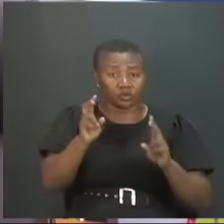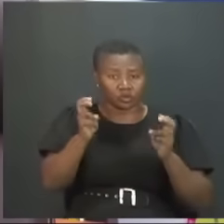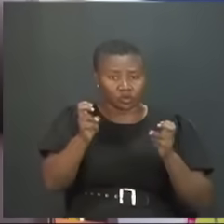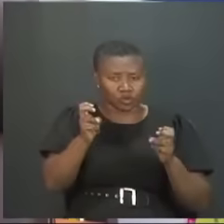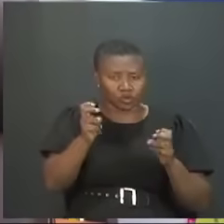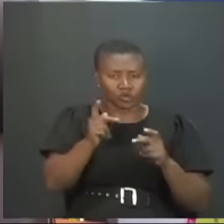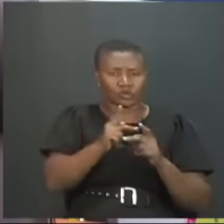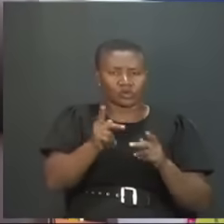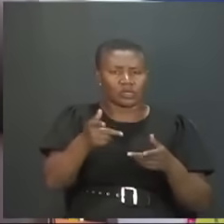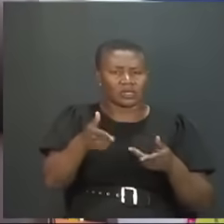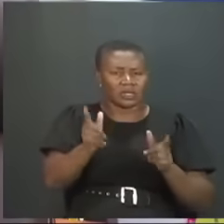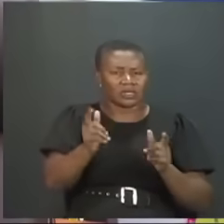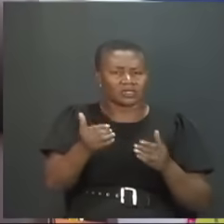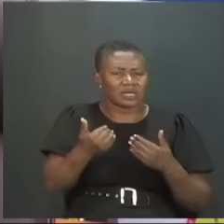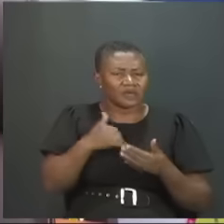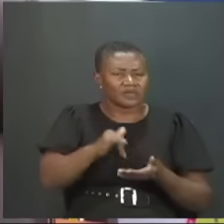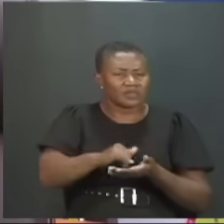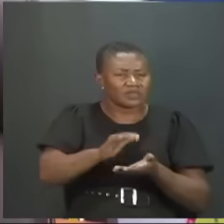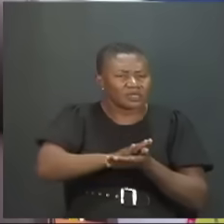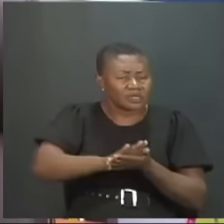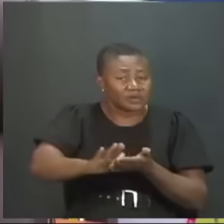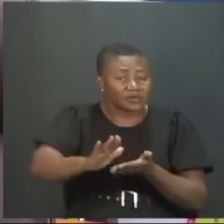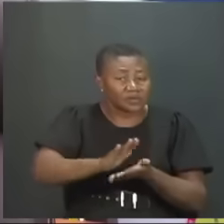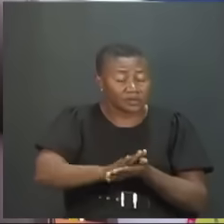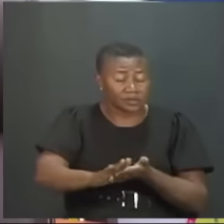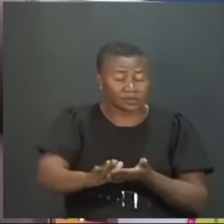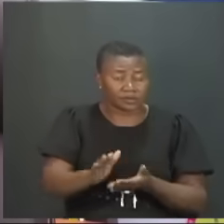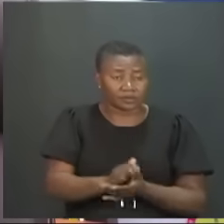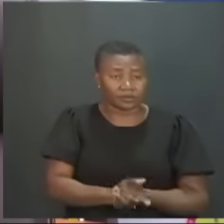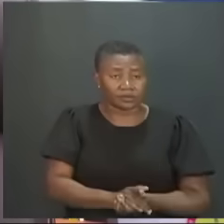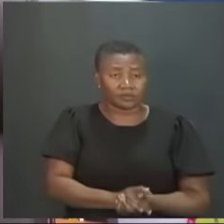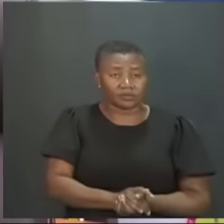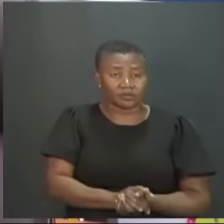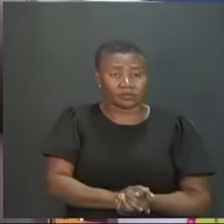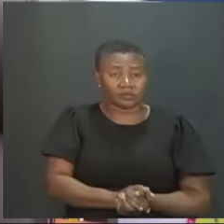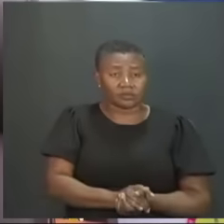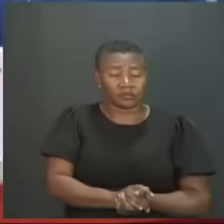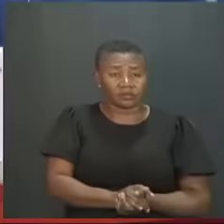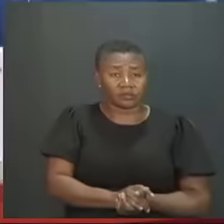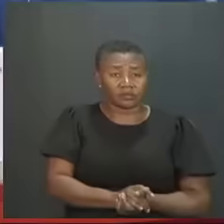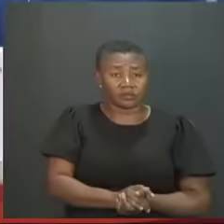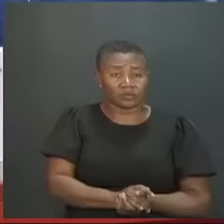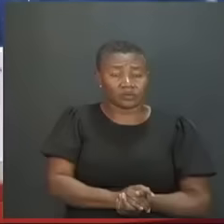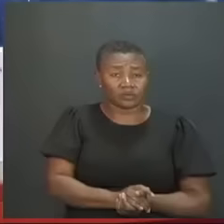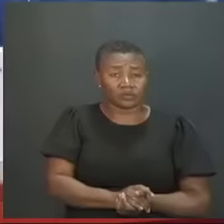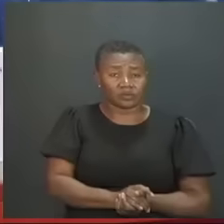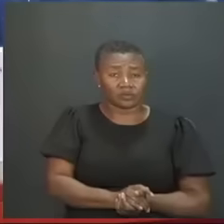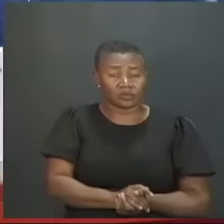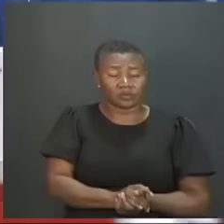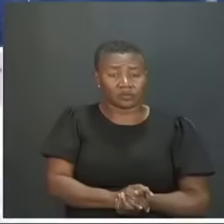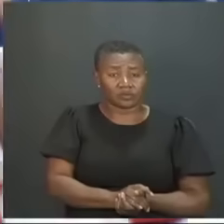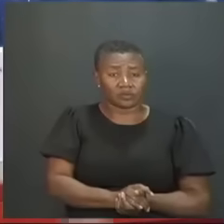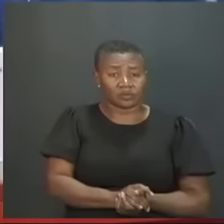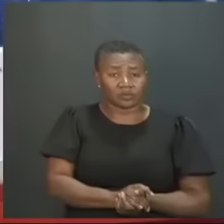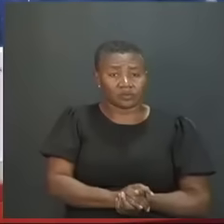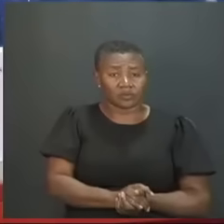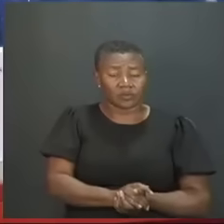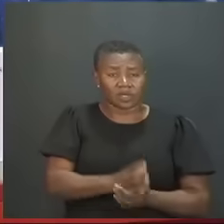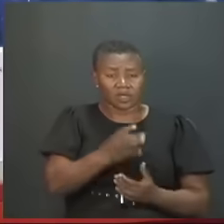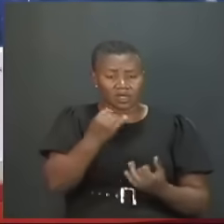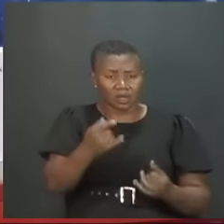that clarification. But he's now going beyond that and litigating your decision.